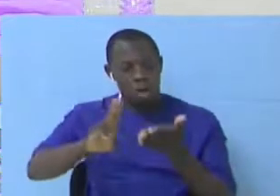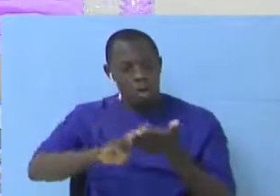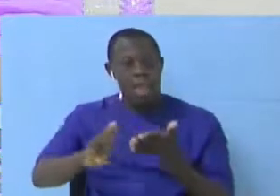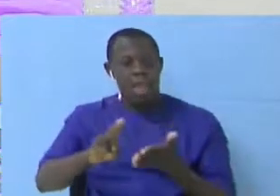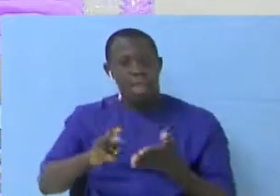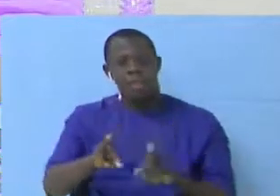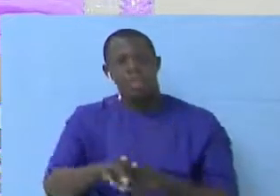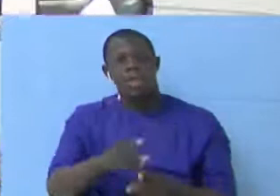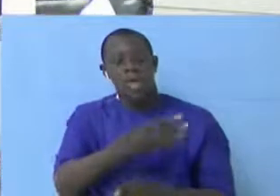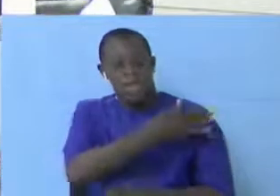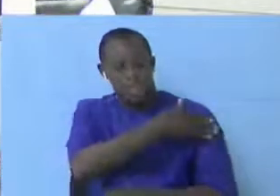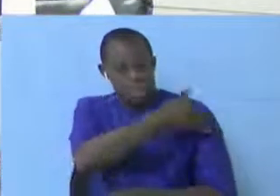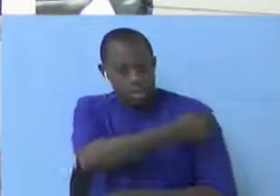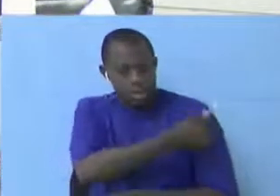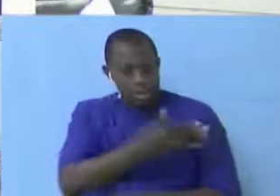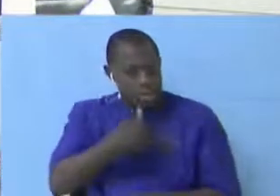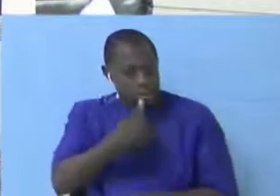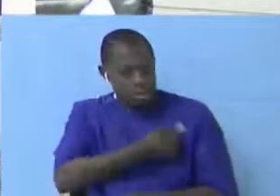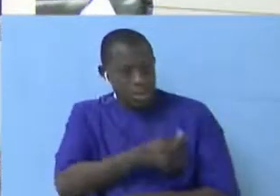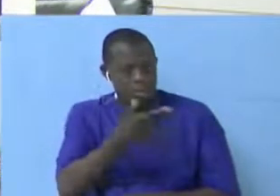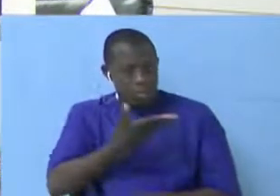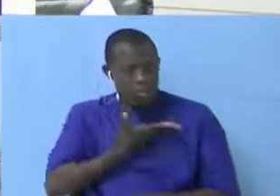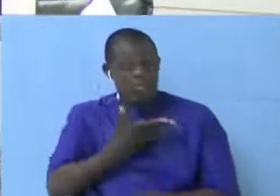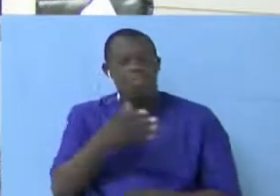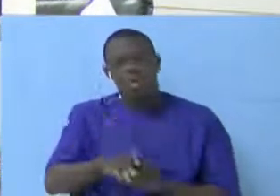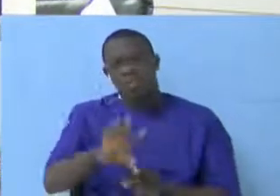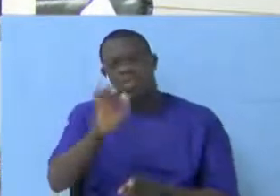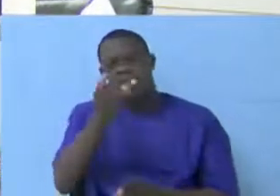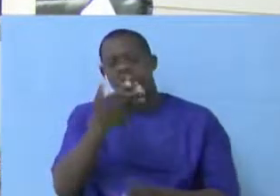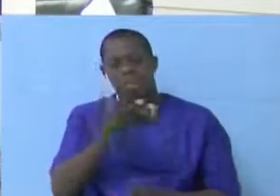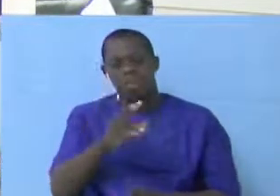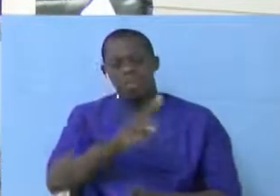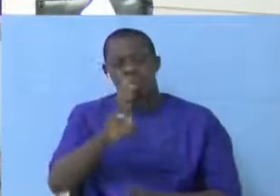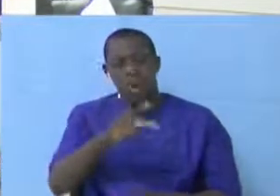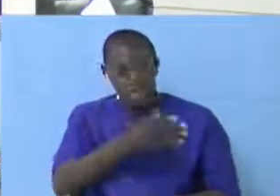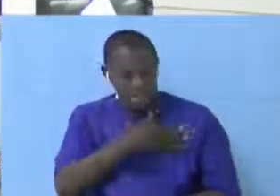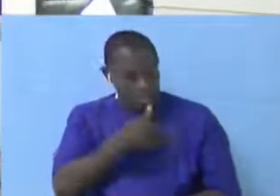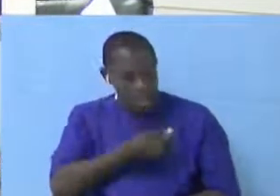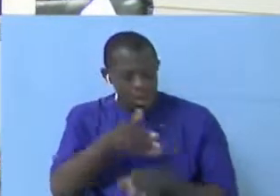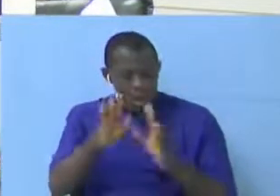can ask him, yes. Not only medical care, but also